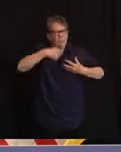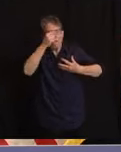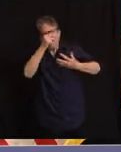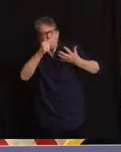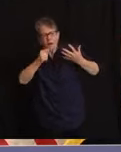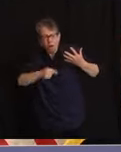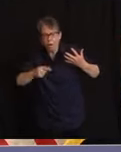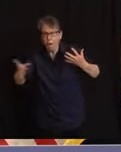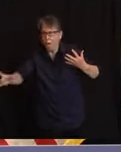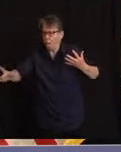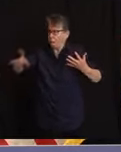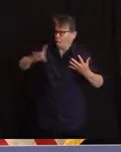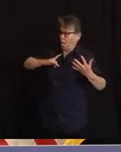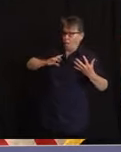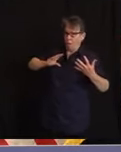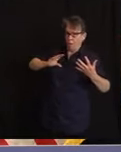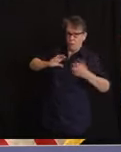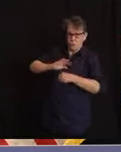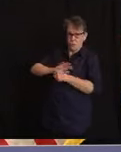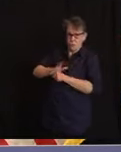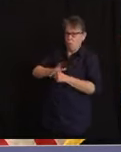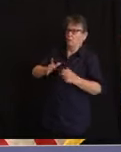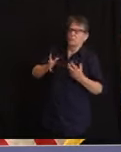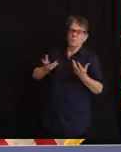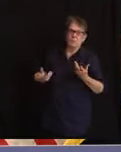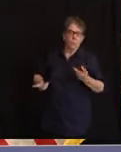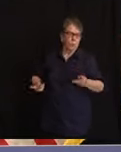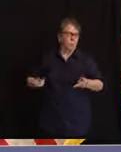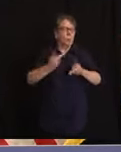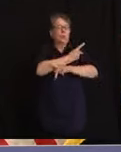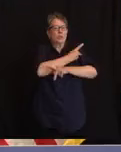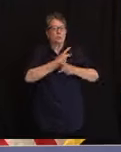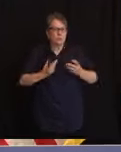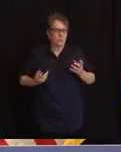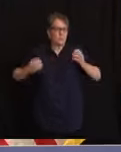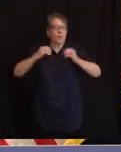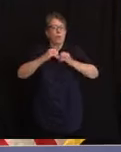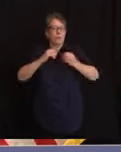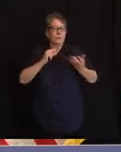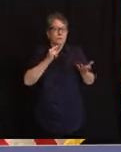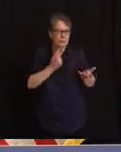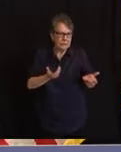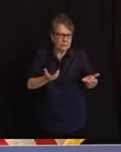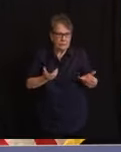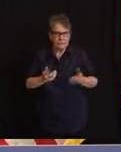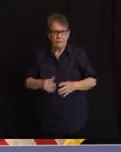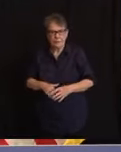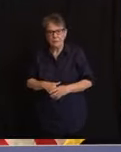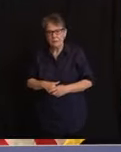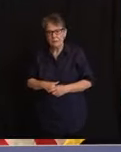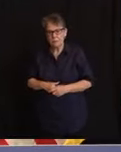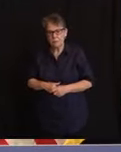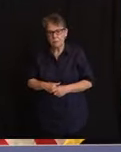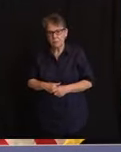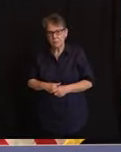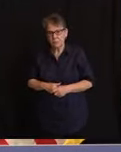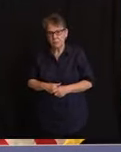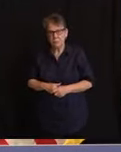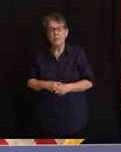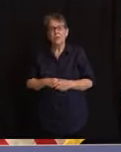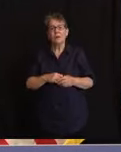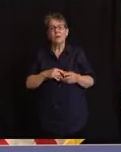do an aggressive postmortem that is in the spirit of the 9/11 Commission, led by Governor Kane so well